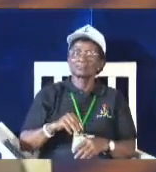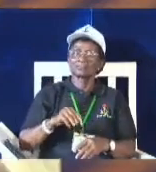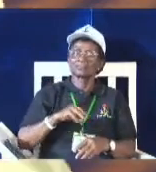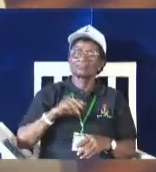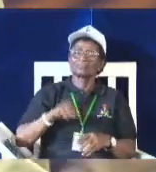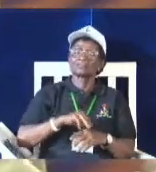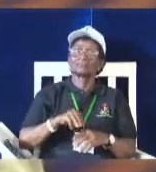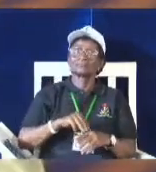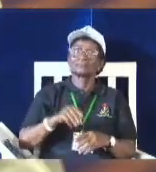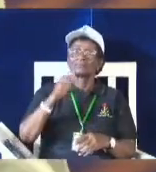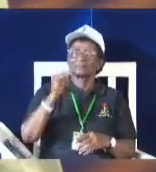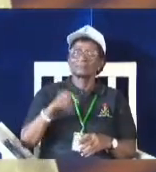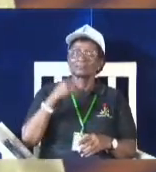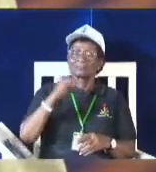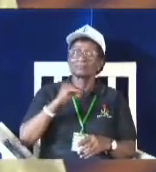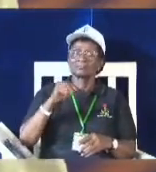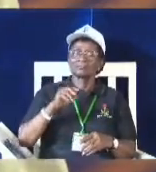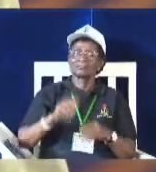"Brethren,